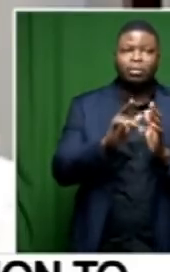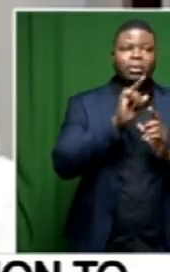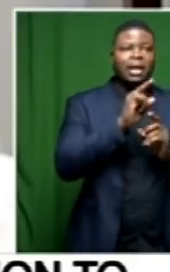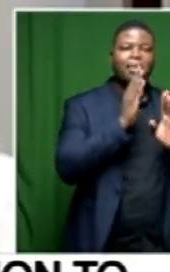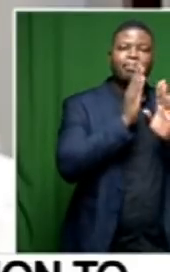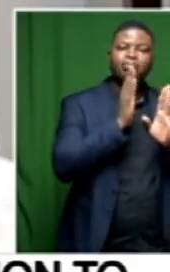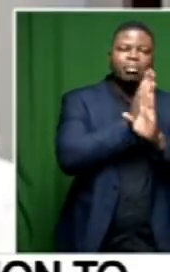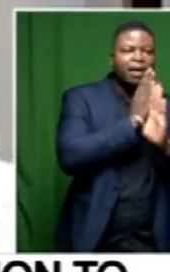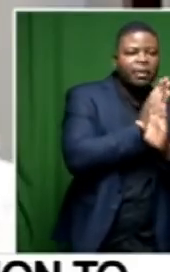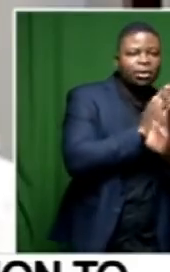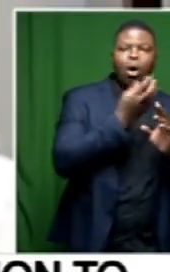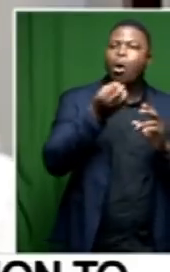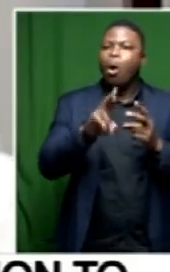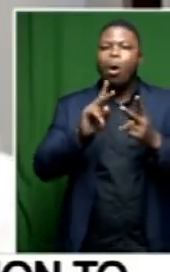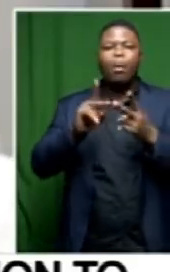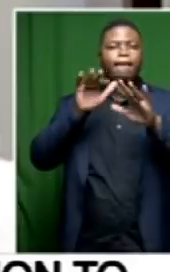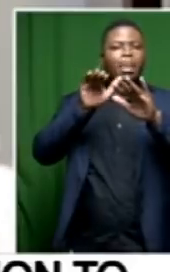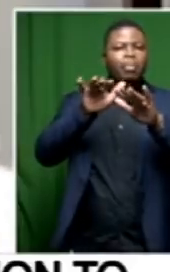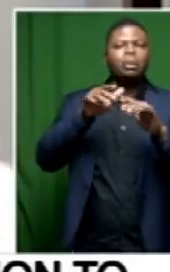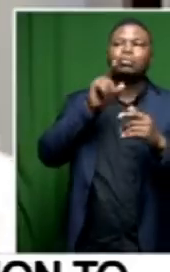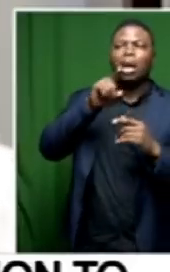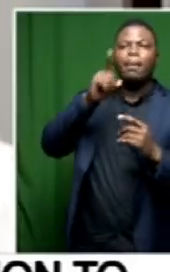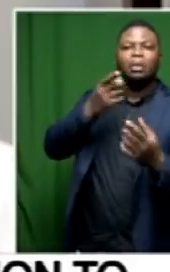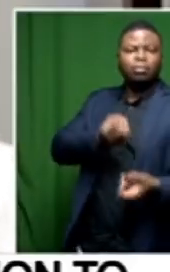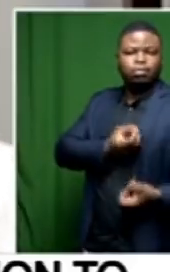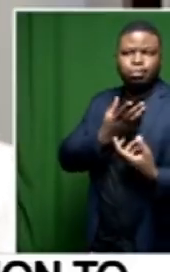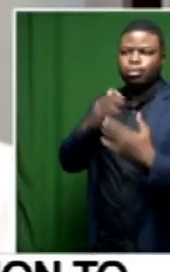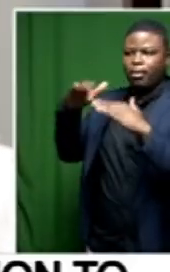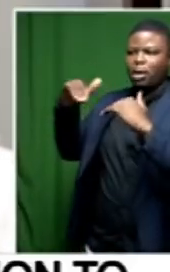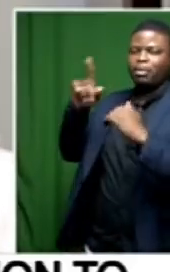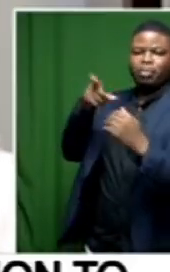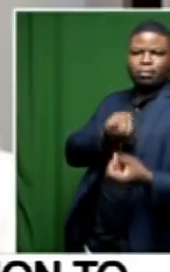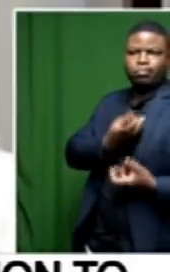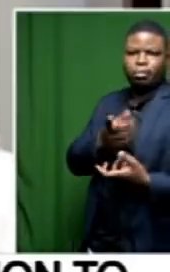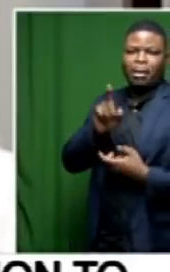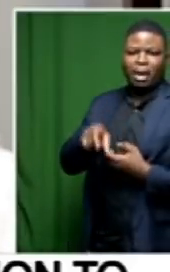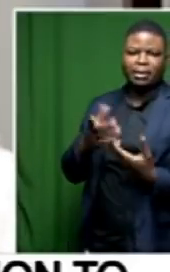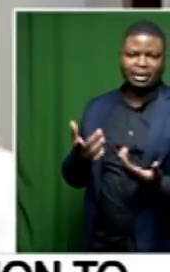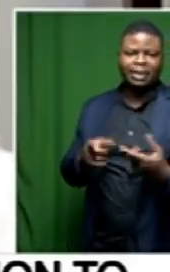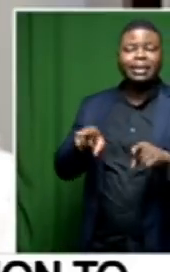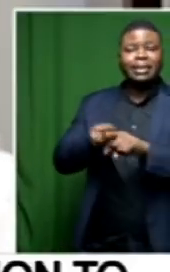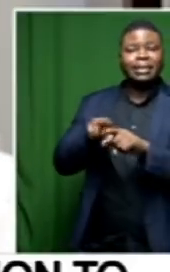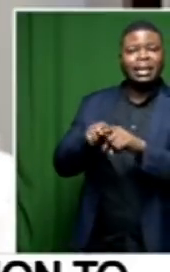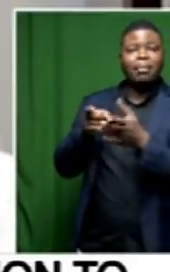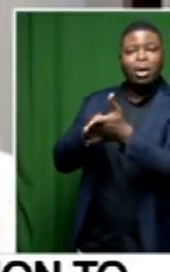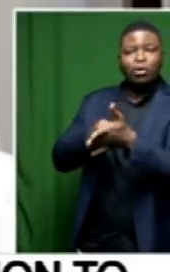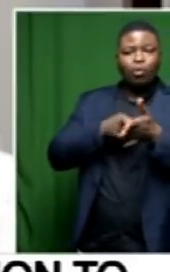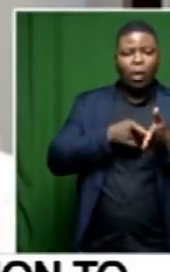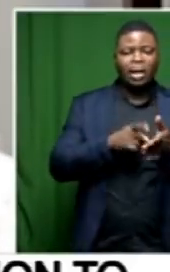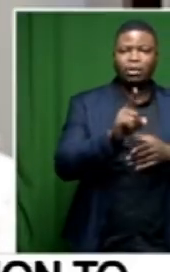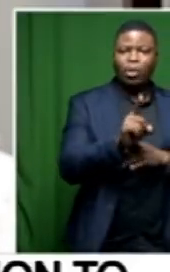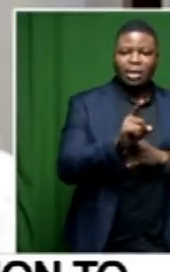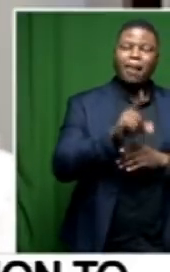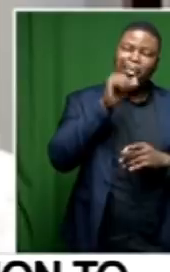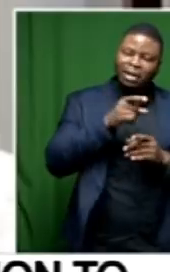or confidential sections of the disclosures. They are also required in this regard to be specific